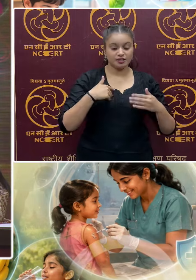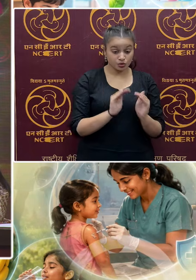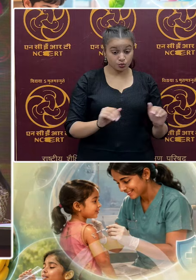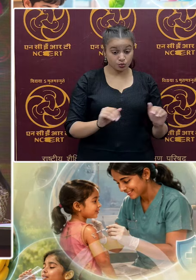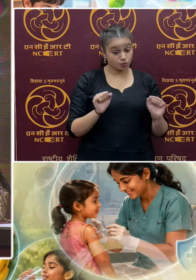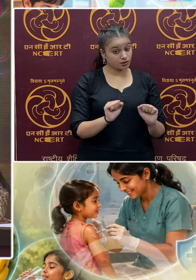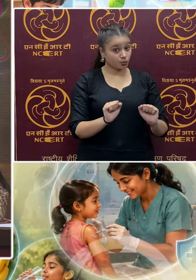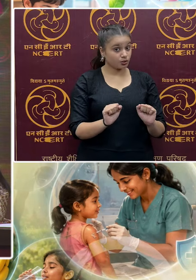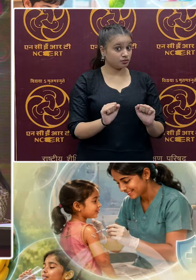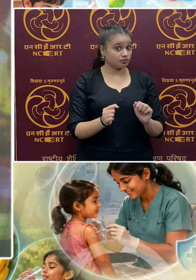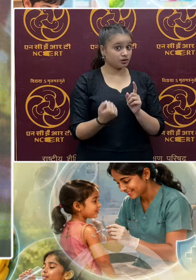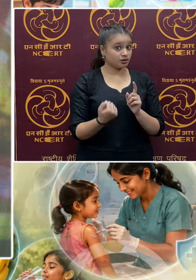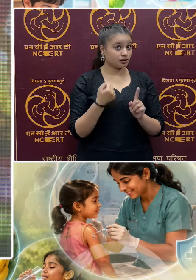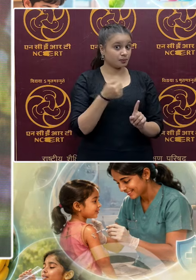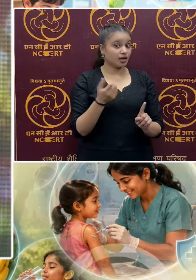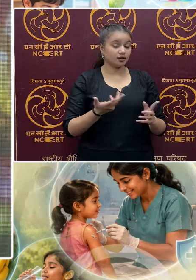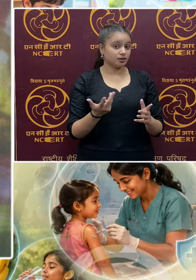children?